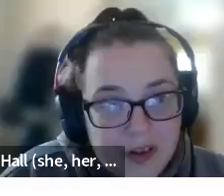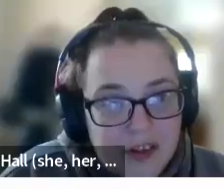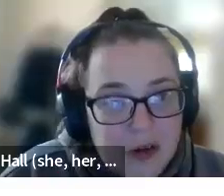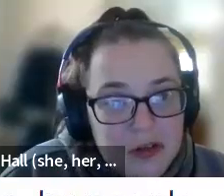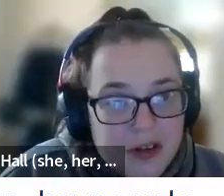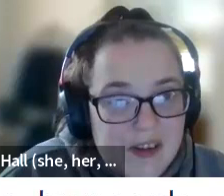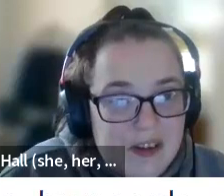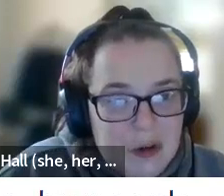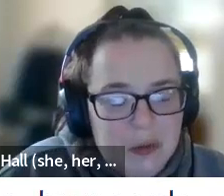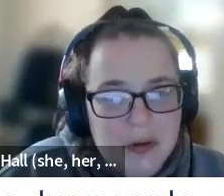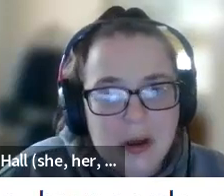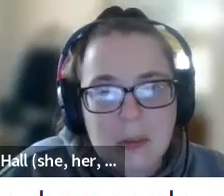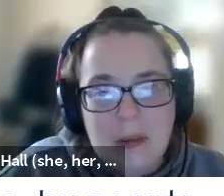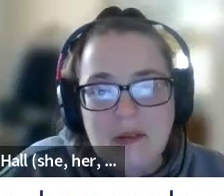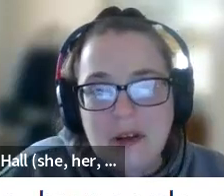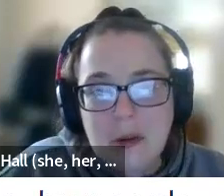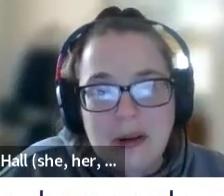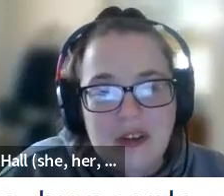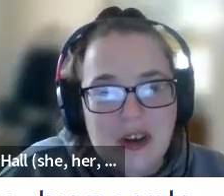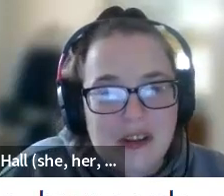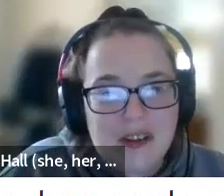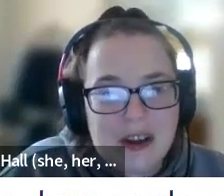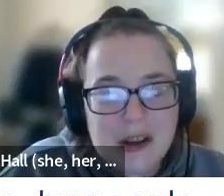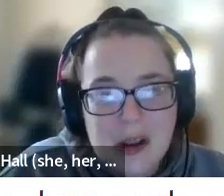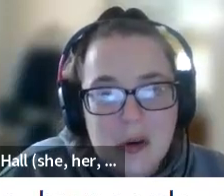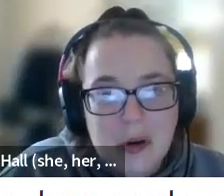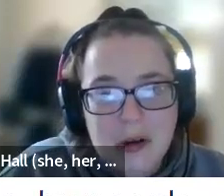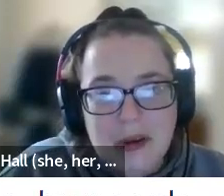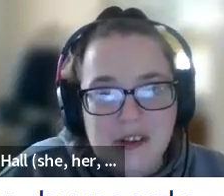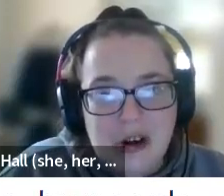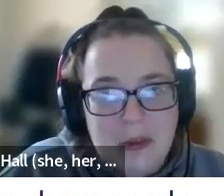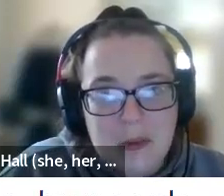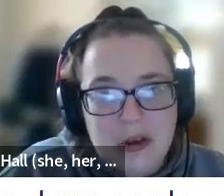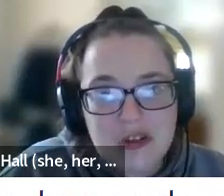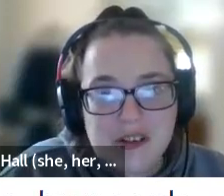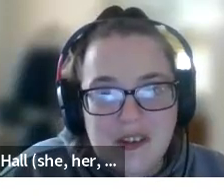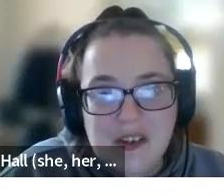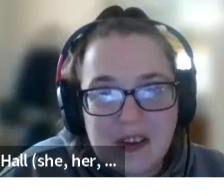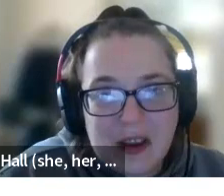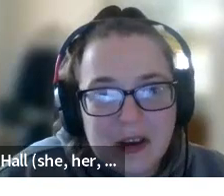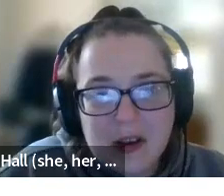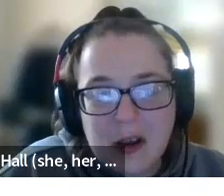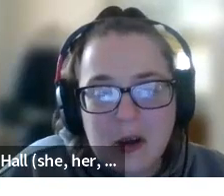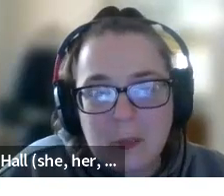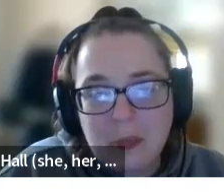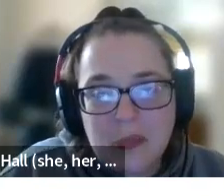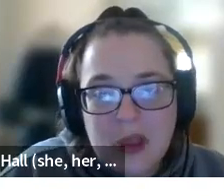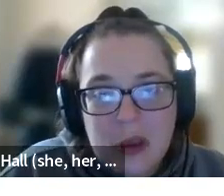And we also, just as a note, Abby, if we can go back to the next slide, we're going to be describing the pictures on the slide